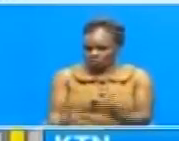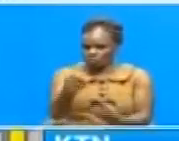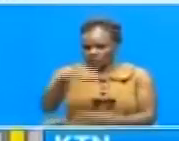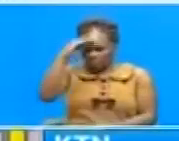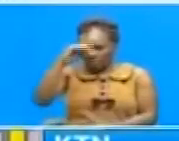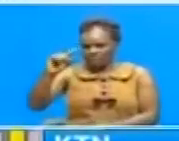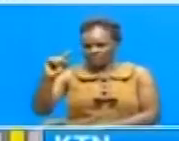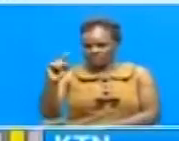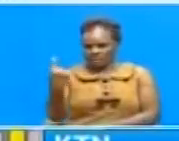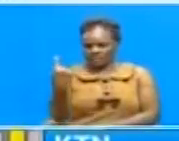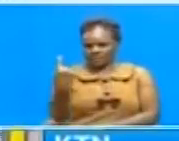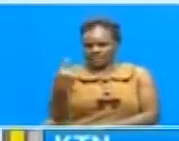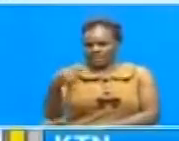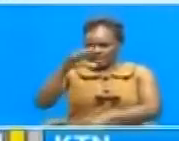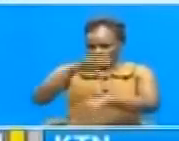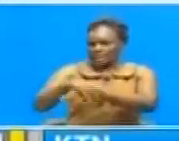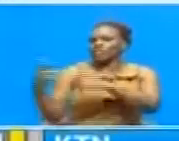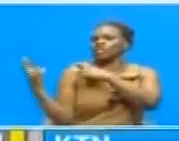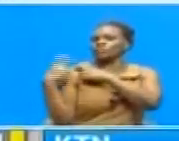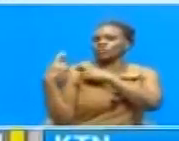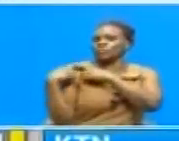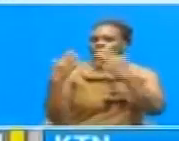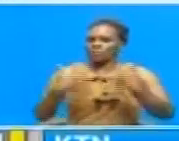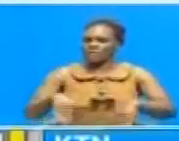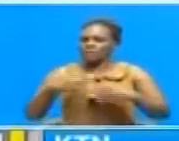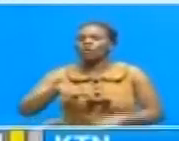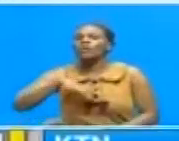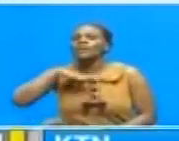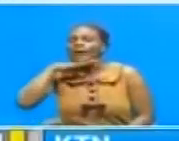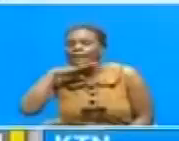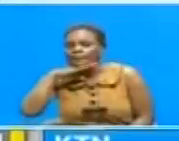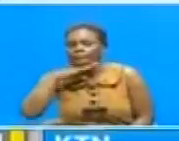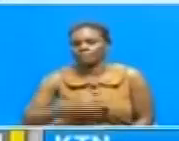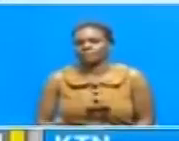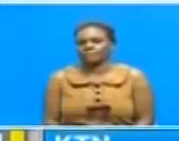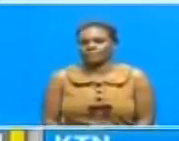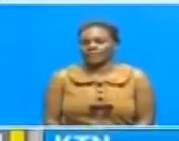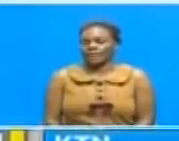they first and foremost take responsibility of those people who died for this time.